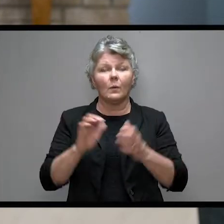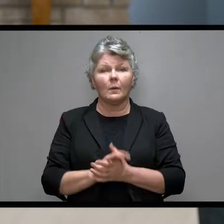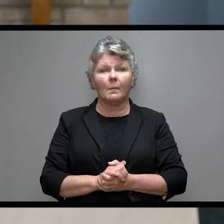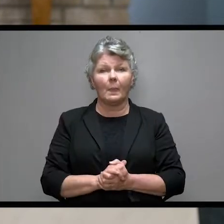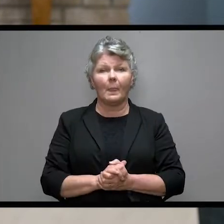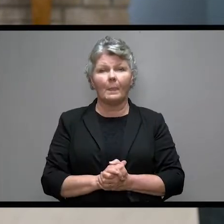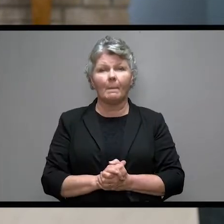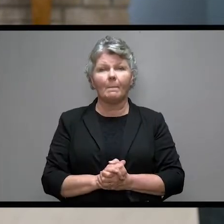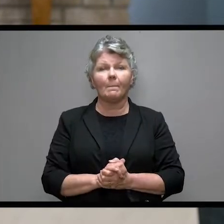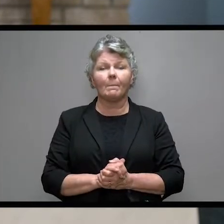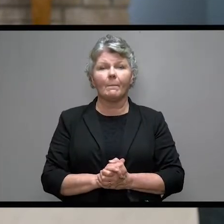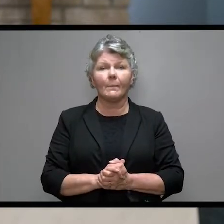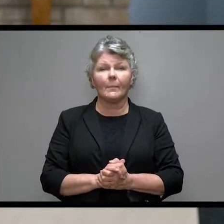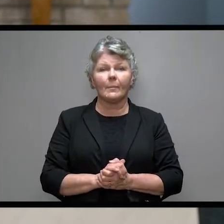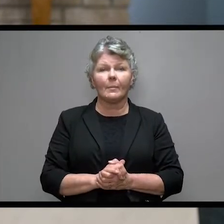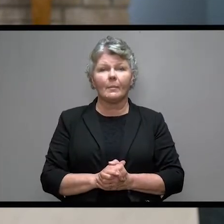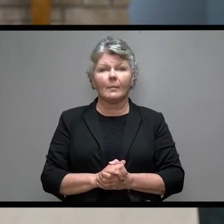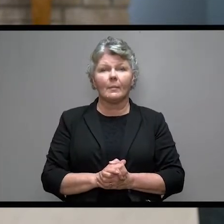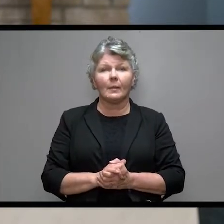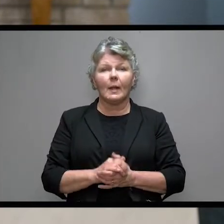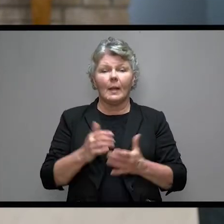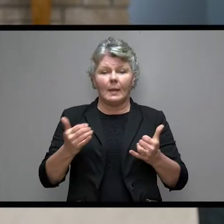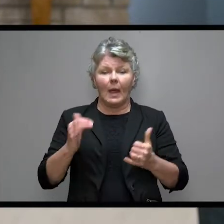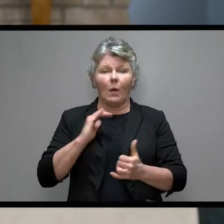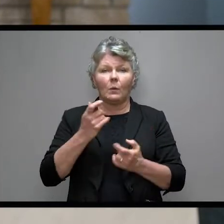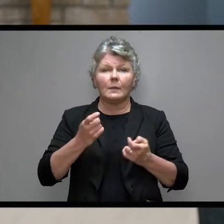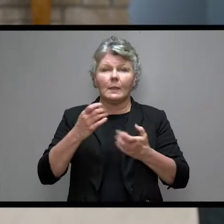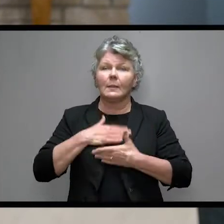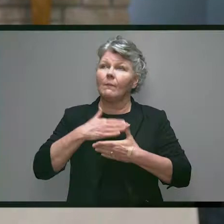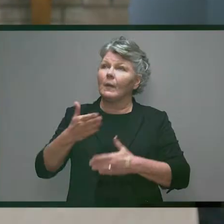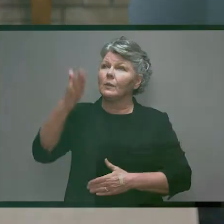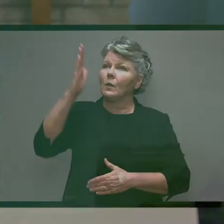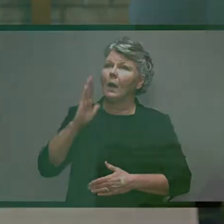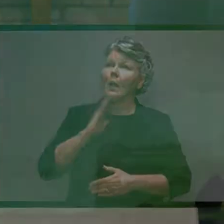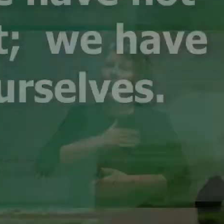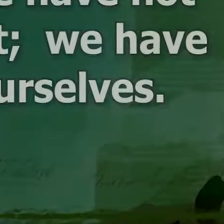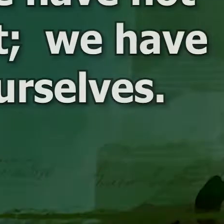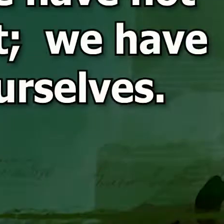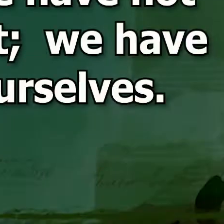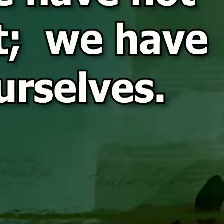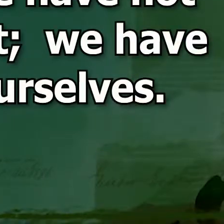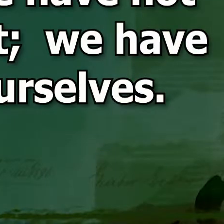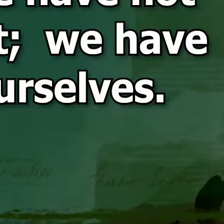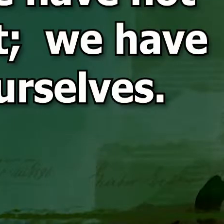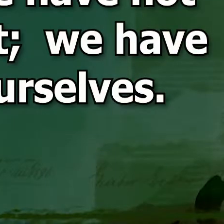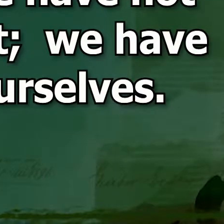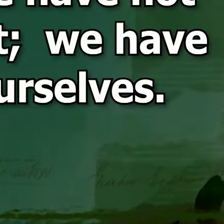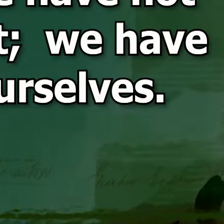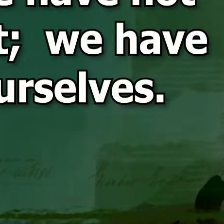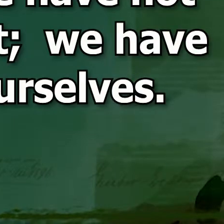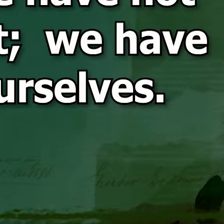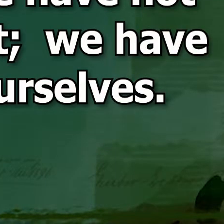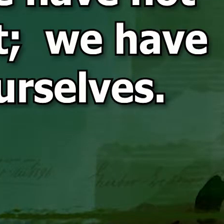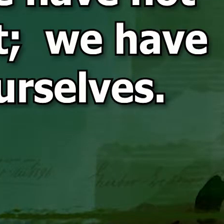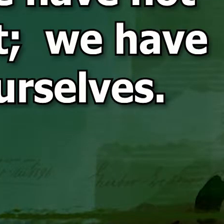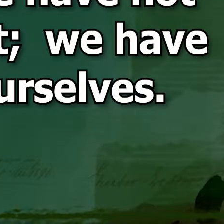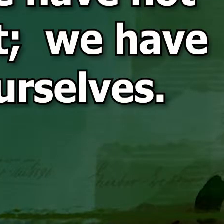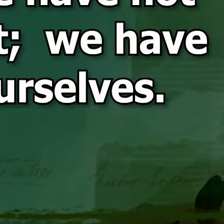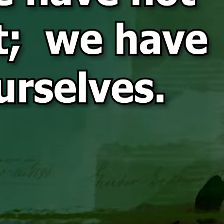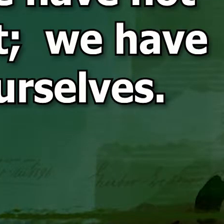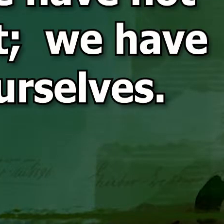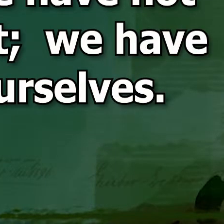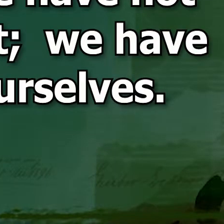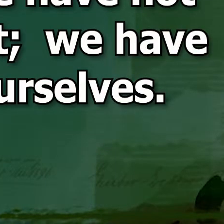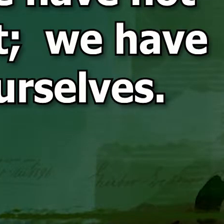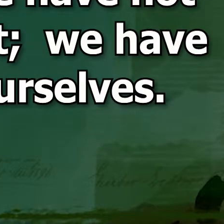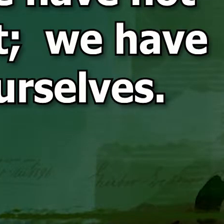unrighteousness. Let us then confess our sins to God our Father. Father, most merciful God, we confess that we